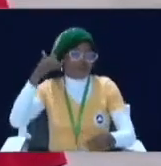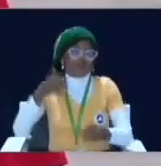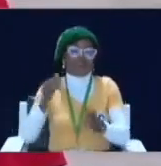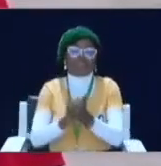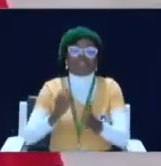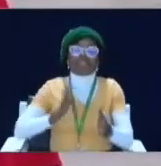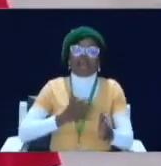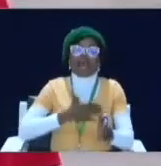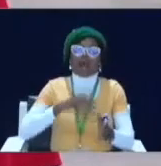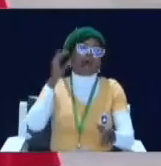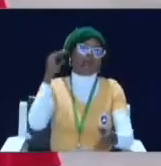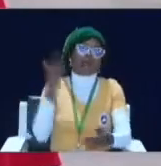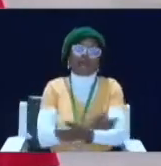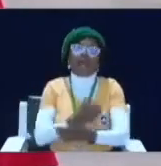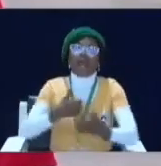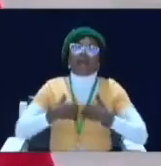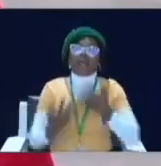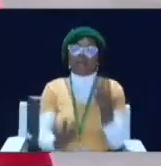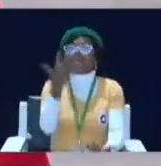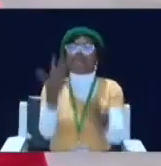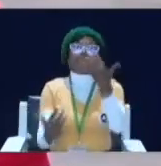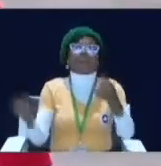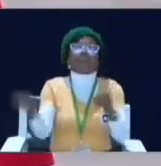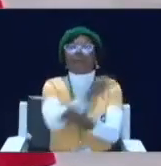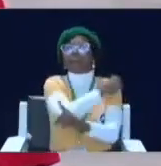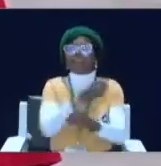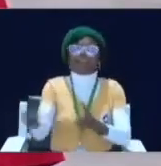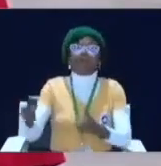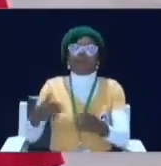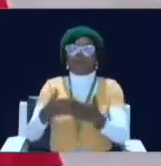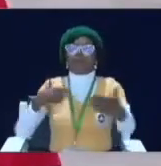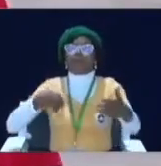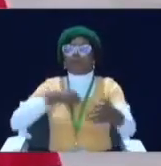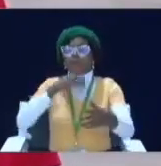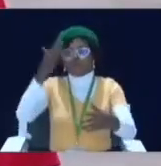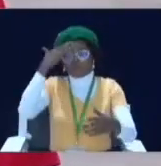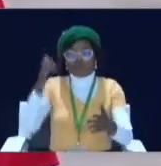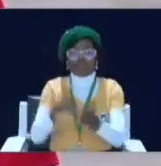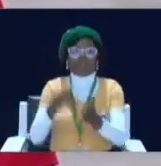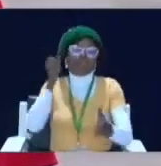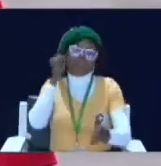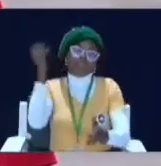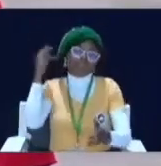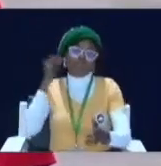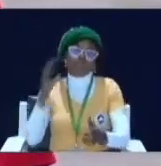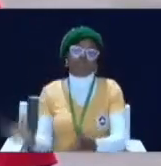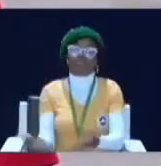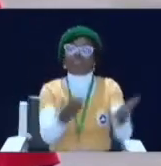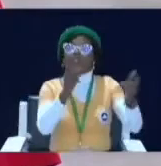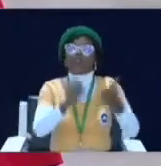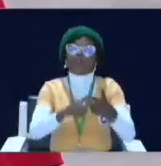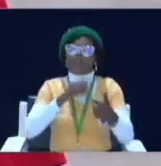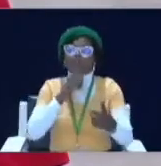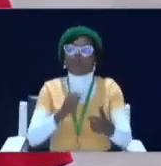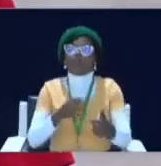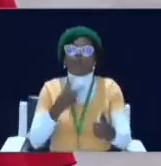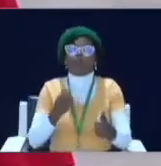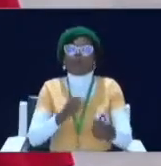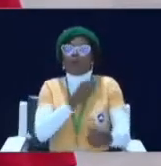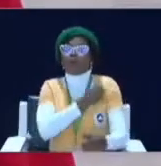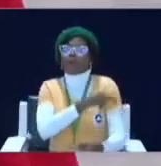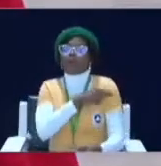fire accident. And before we knew it, she was rushed down to health center. She was burned